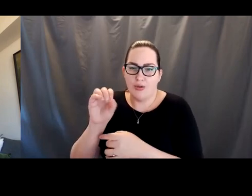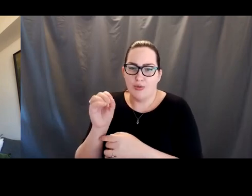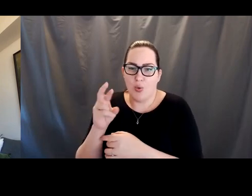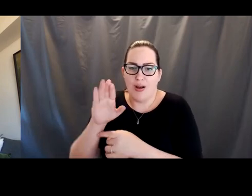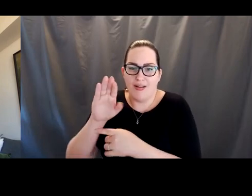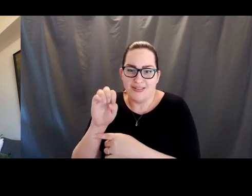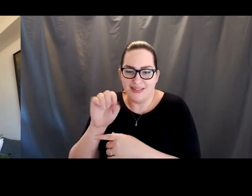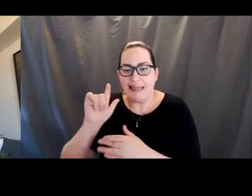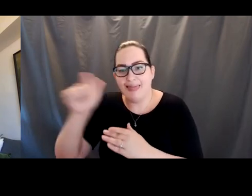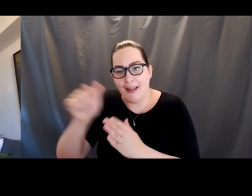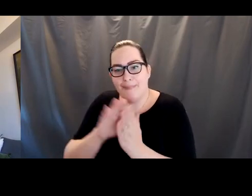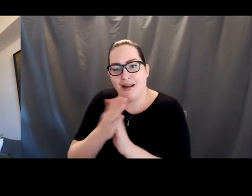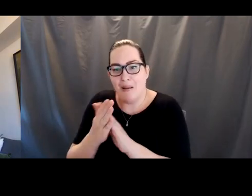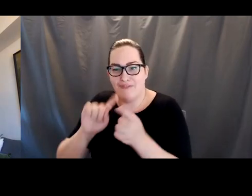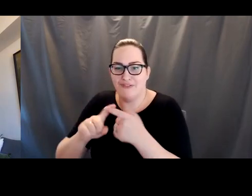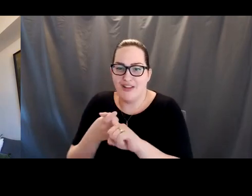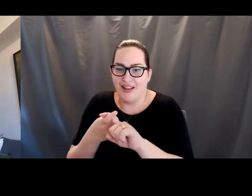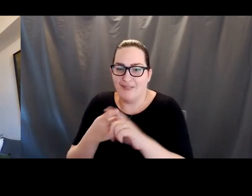eventually become friends.